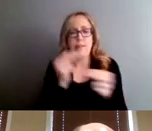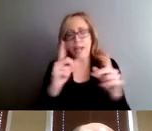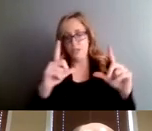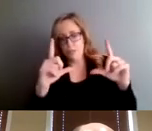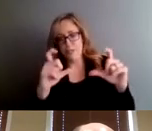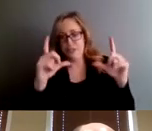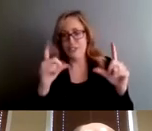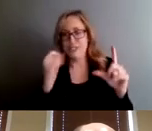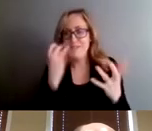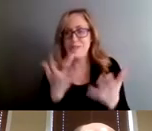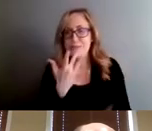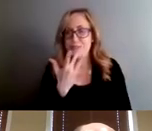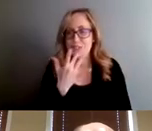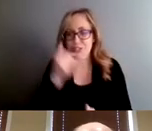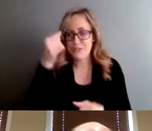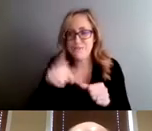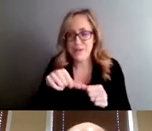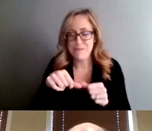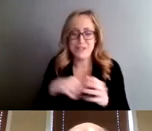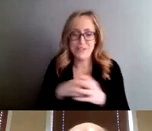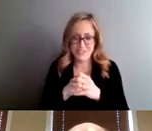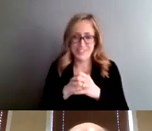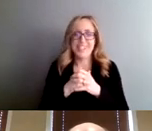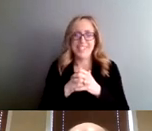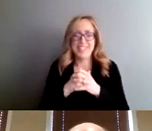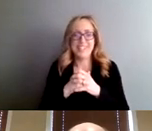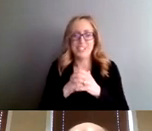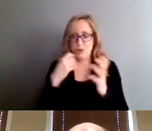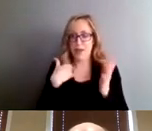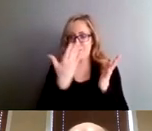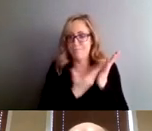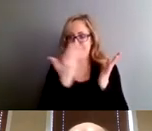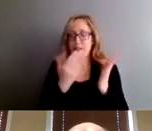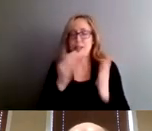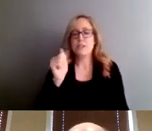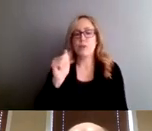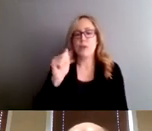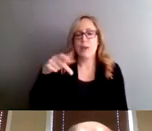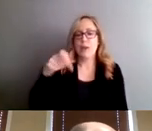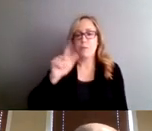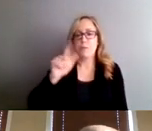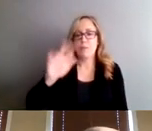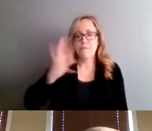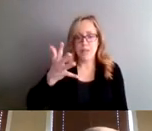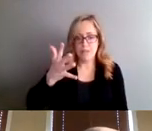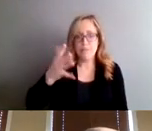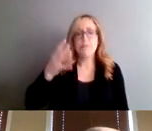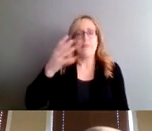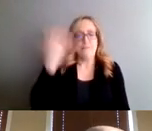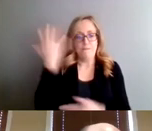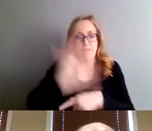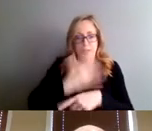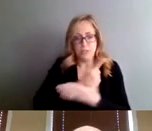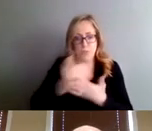if you prefer your own kind of photograph record. April 5th, 5 days per week, in-person instruction for